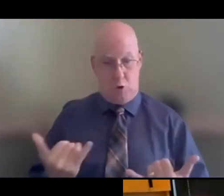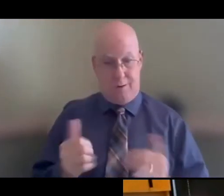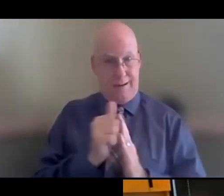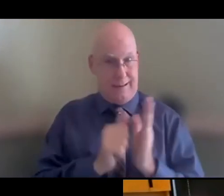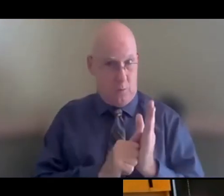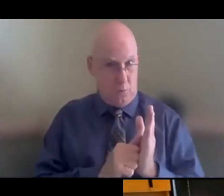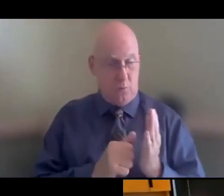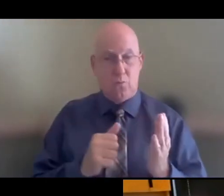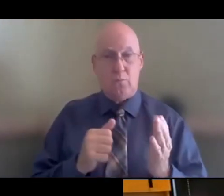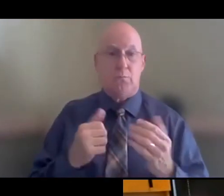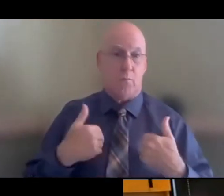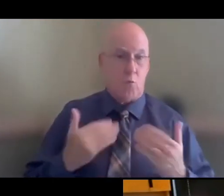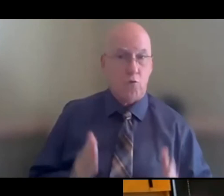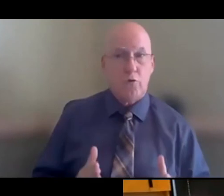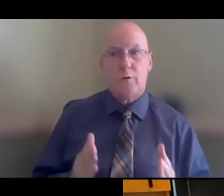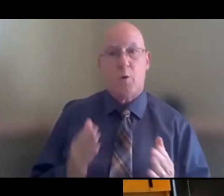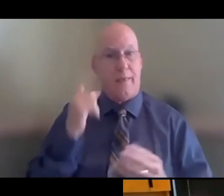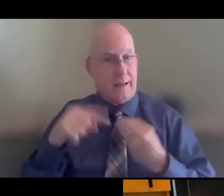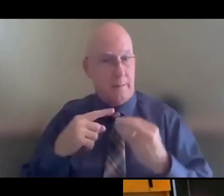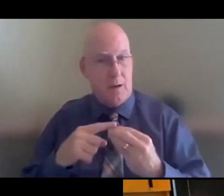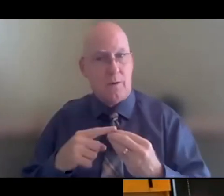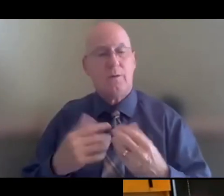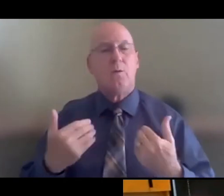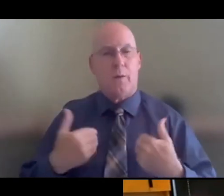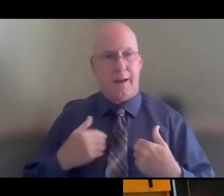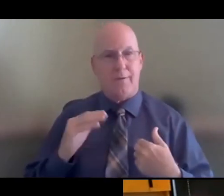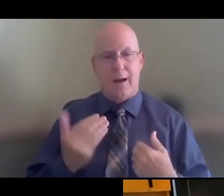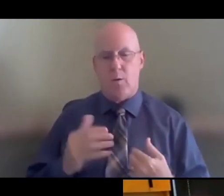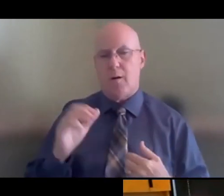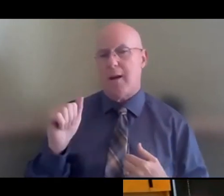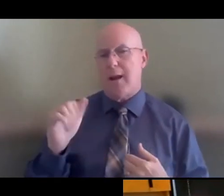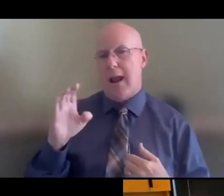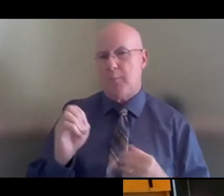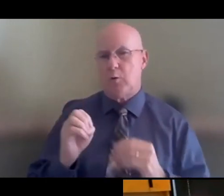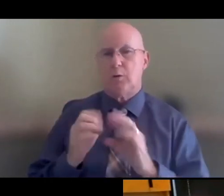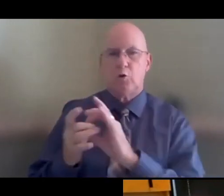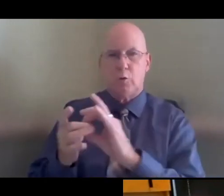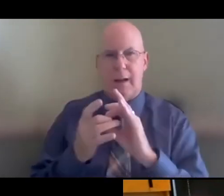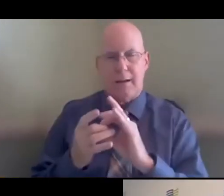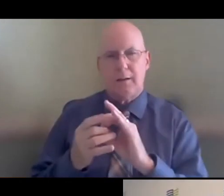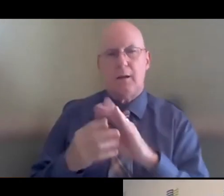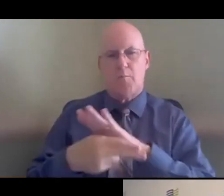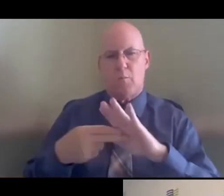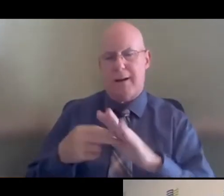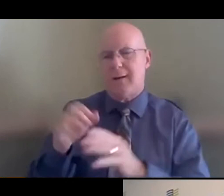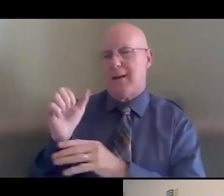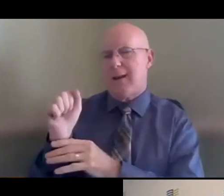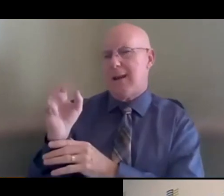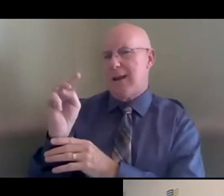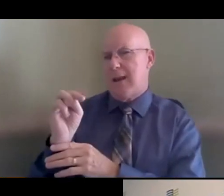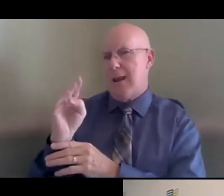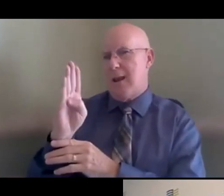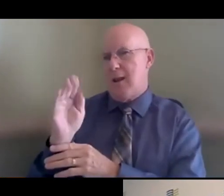account administrator as well, we do have our ABLE United Brand Ambassador program. And now that in-person events